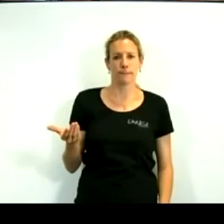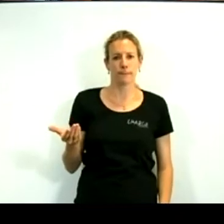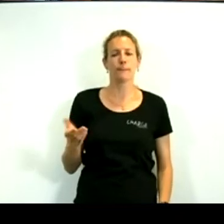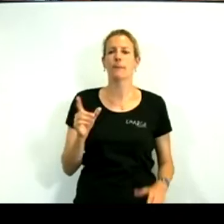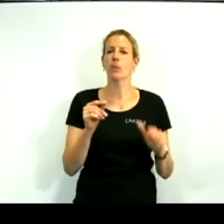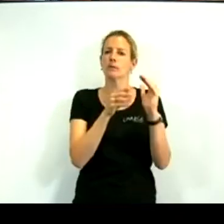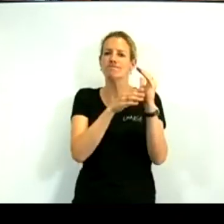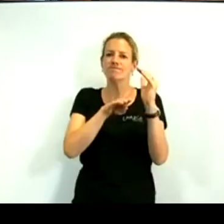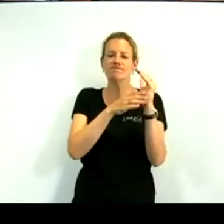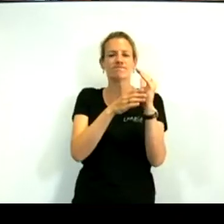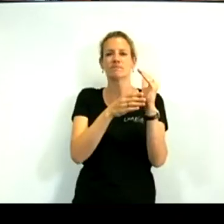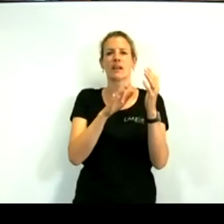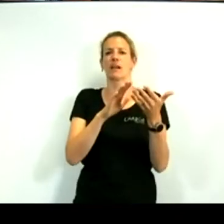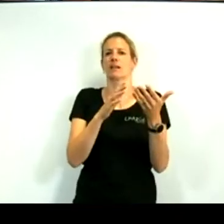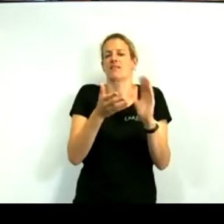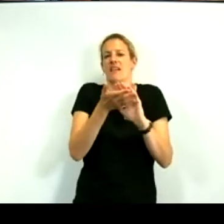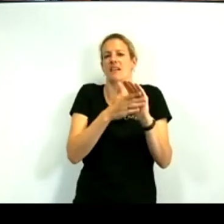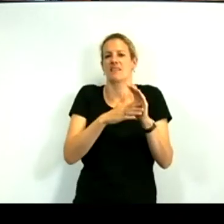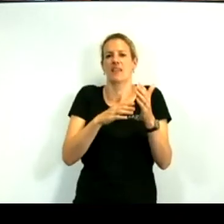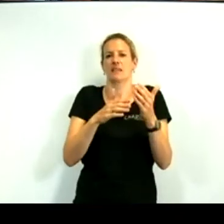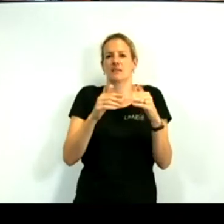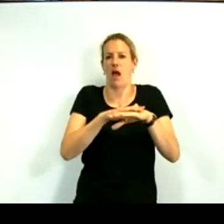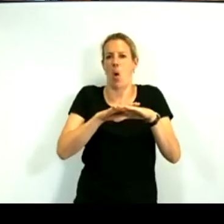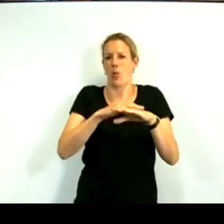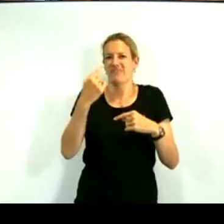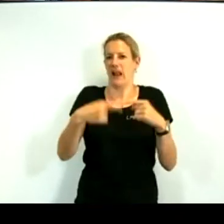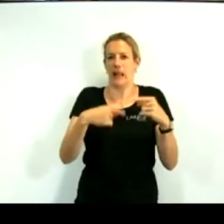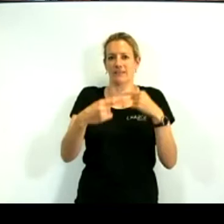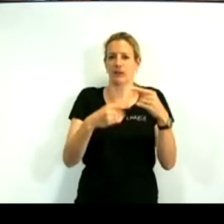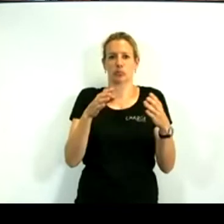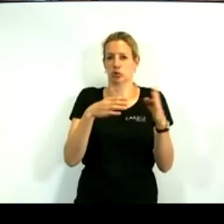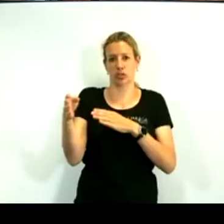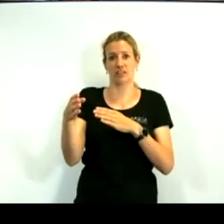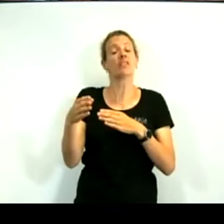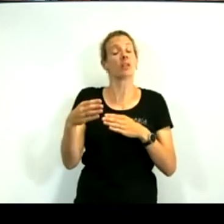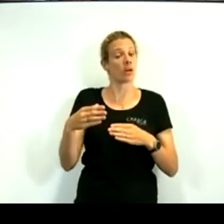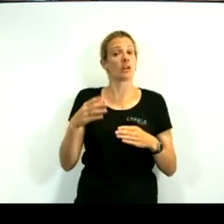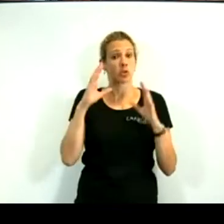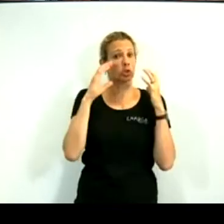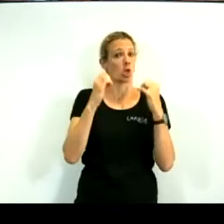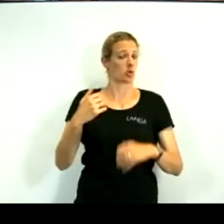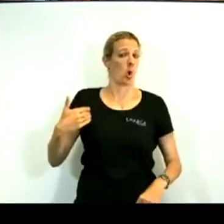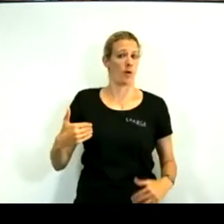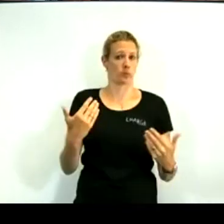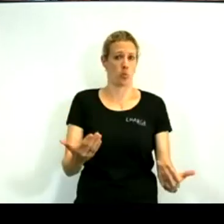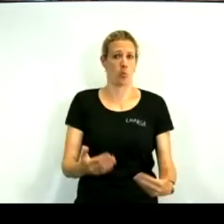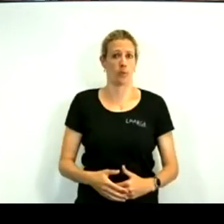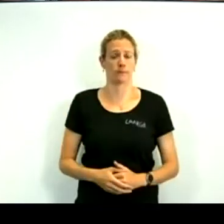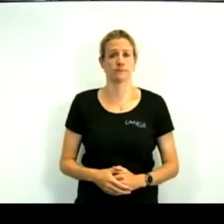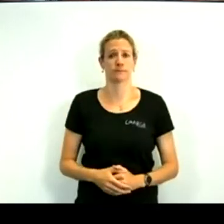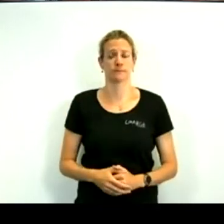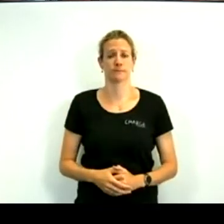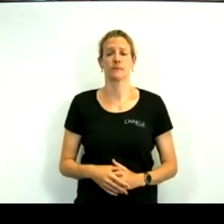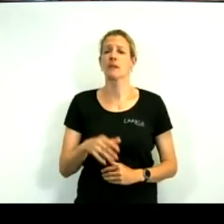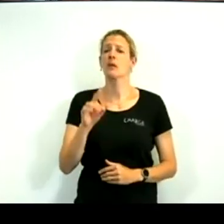develop, which is, this is very, very common in CHARGE syndrome. What that means is